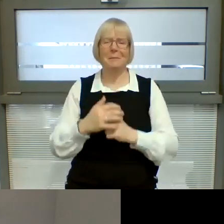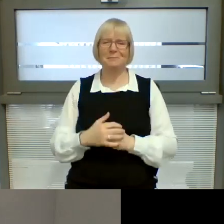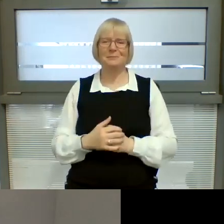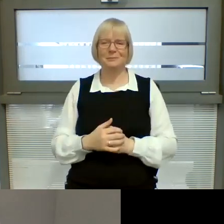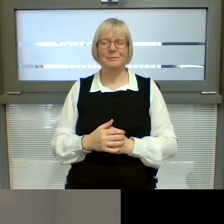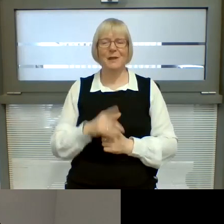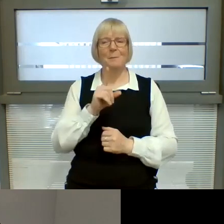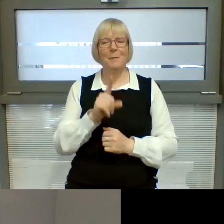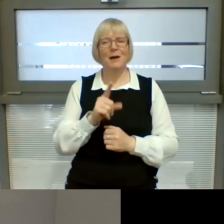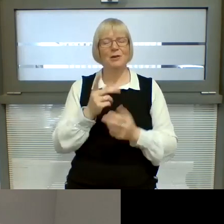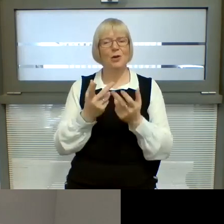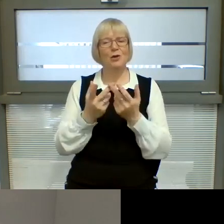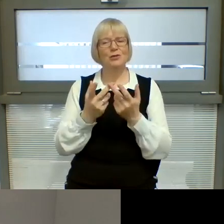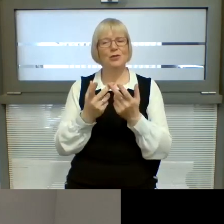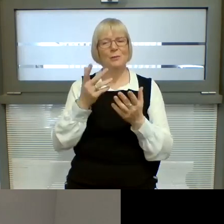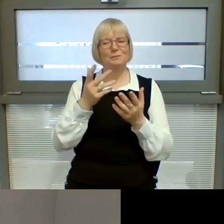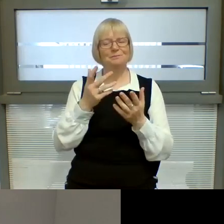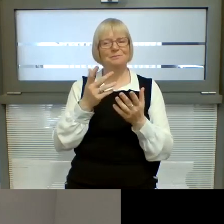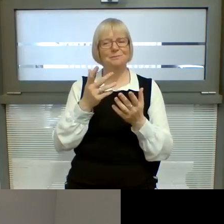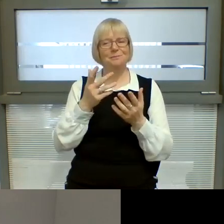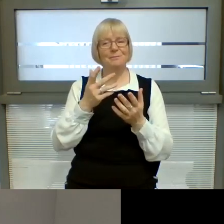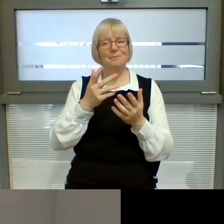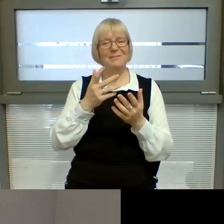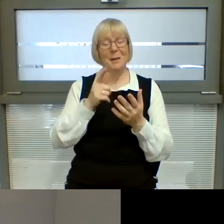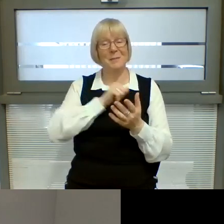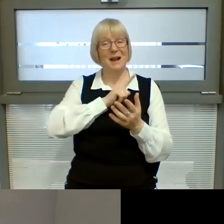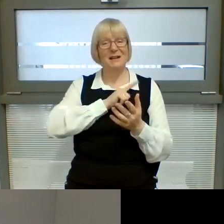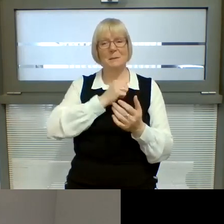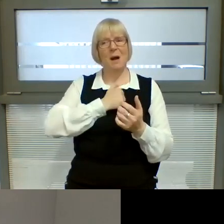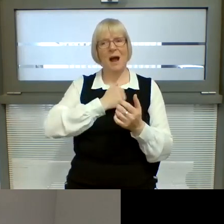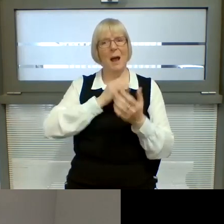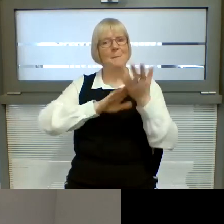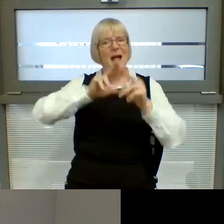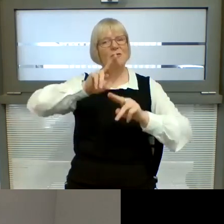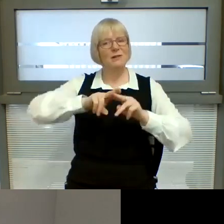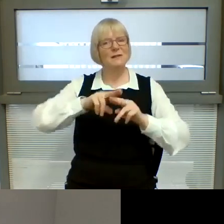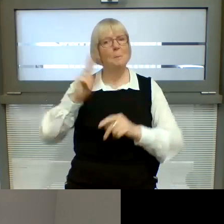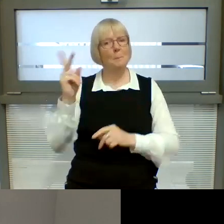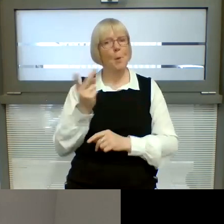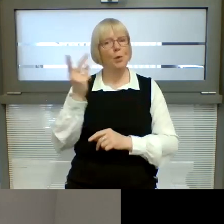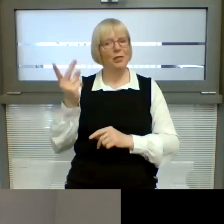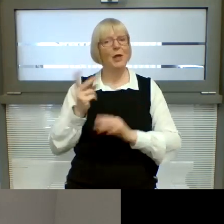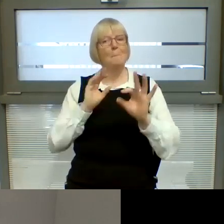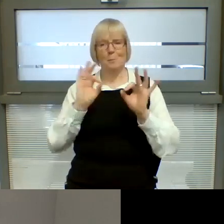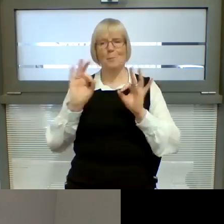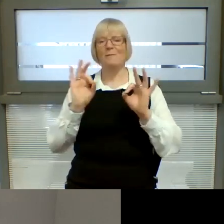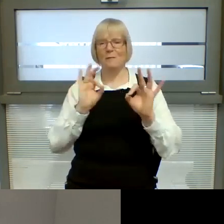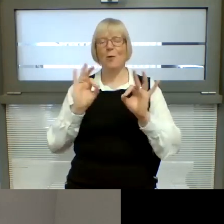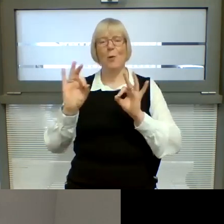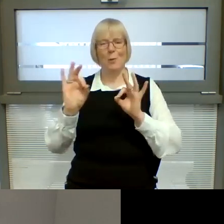it comes from the fact that my parents were performers. They met